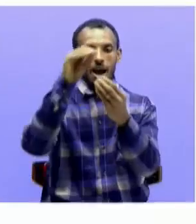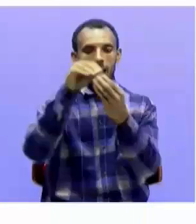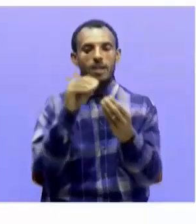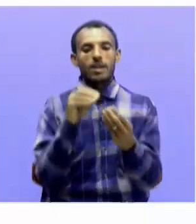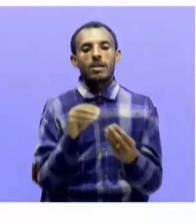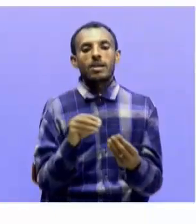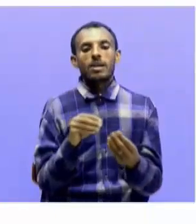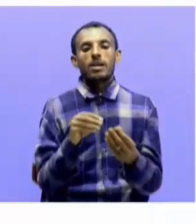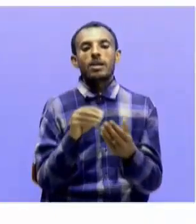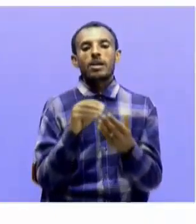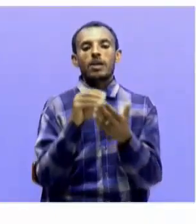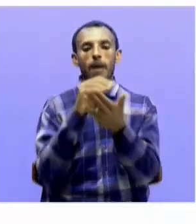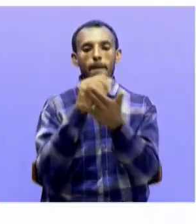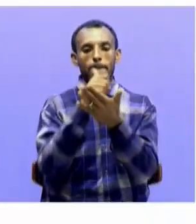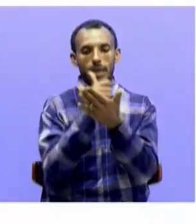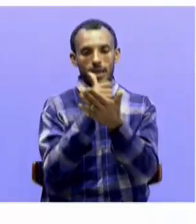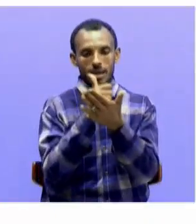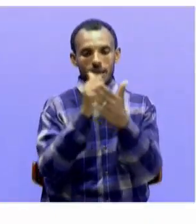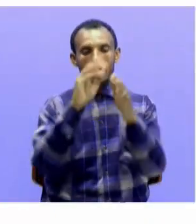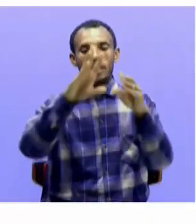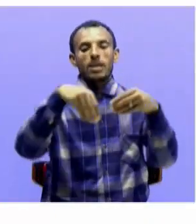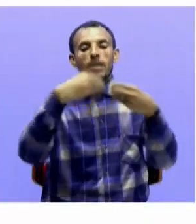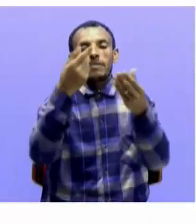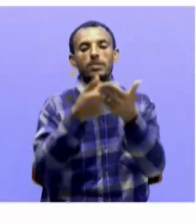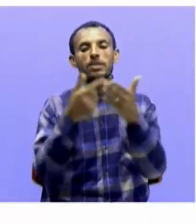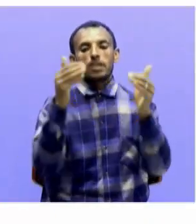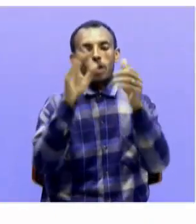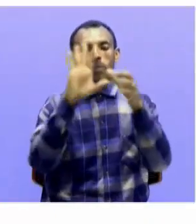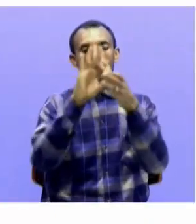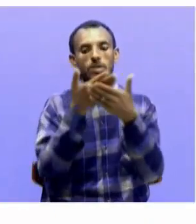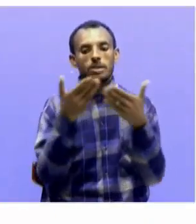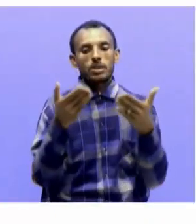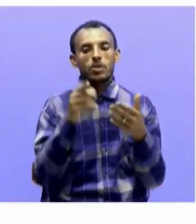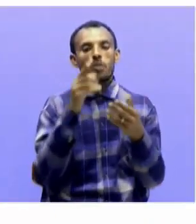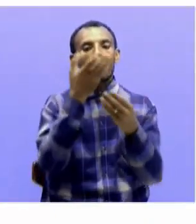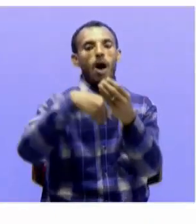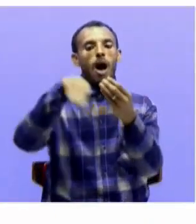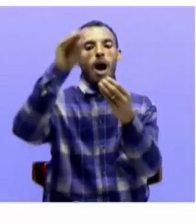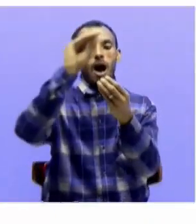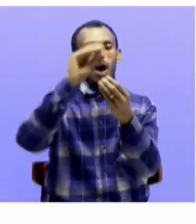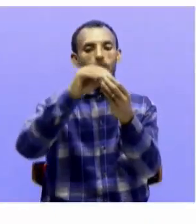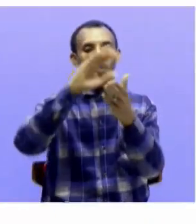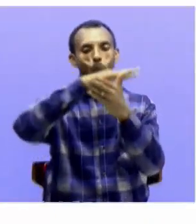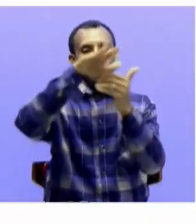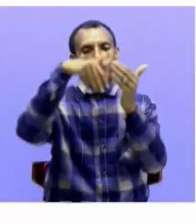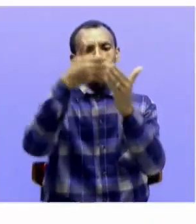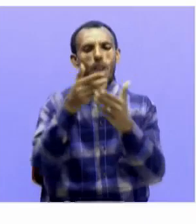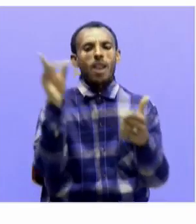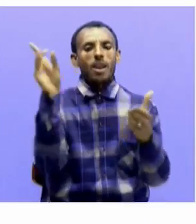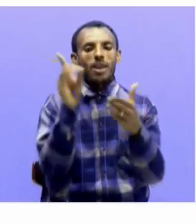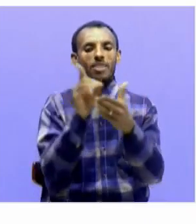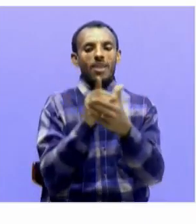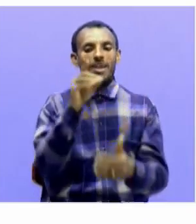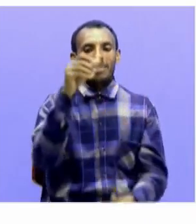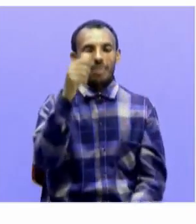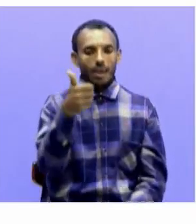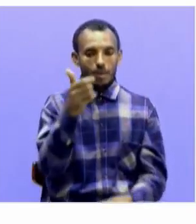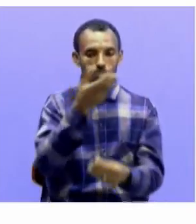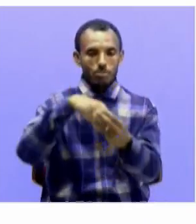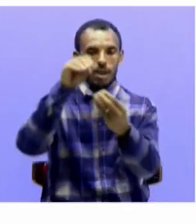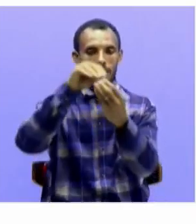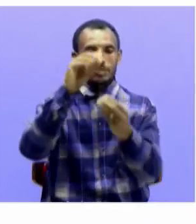is given by this equation. Mean is equal to, you add all the data here, 10,